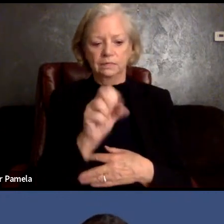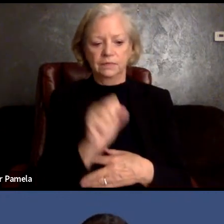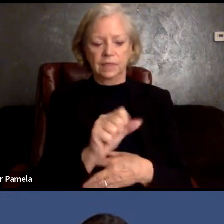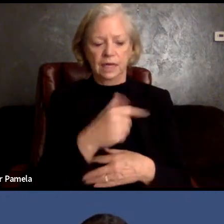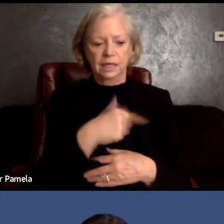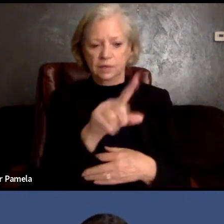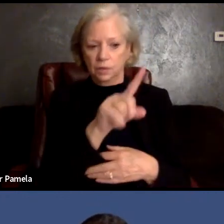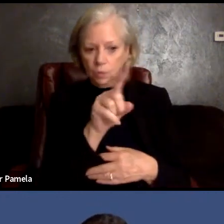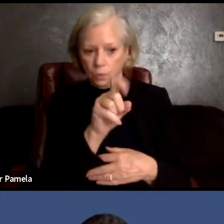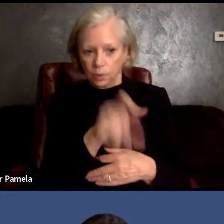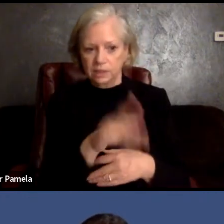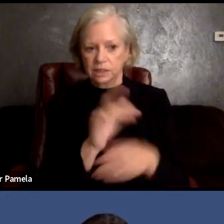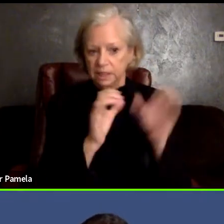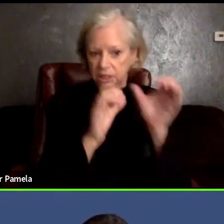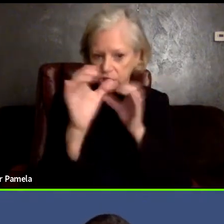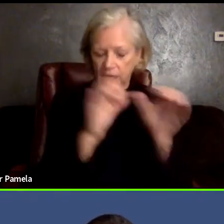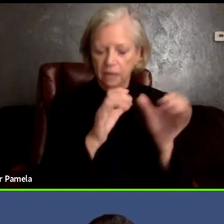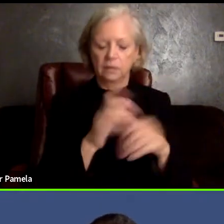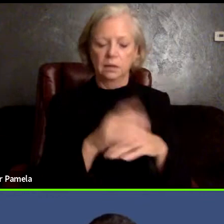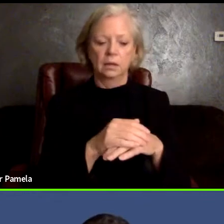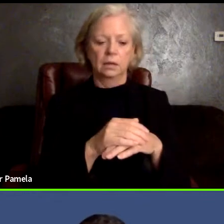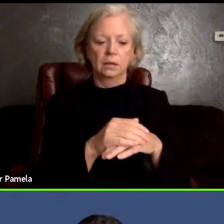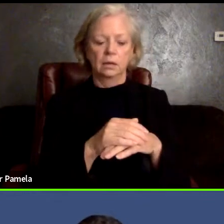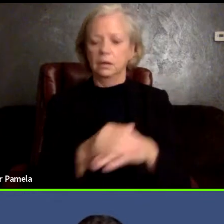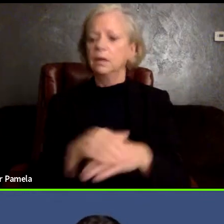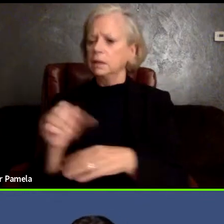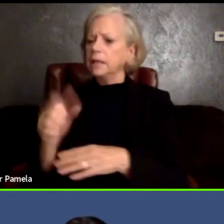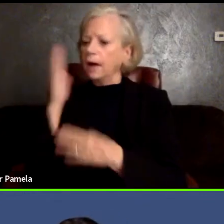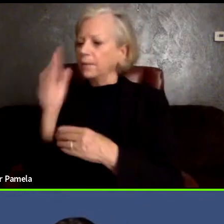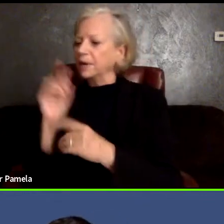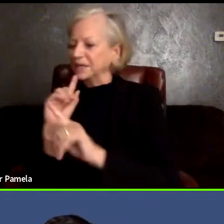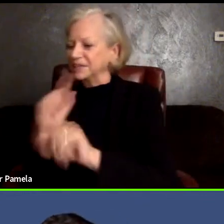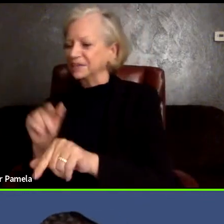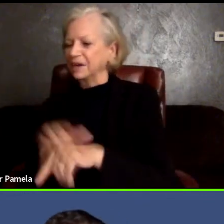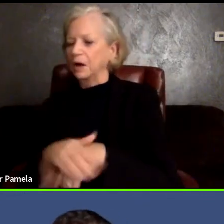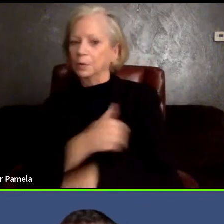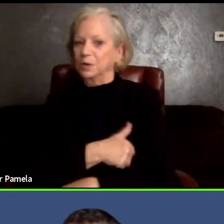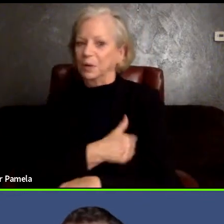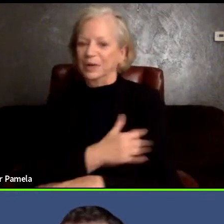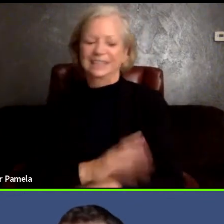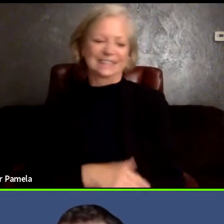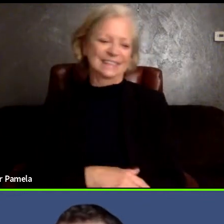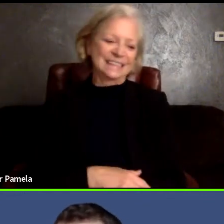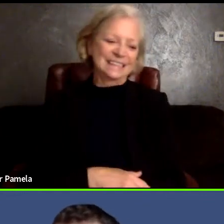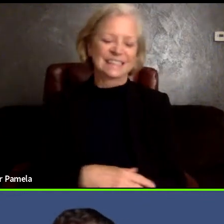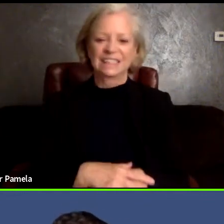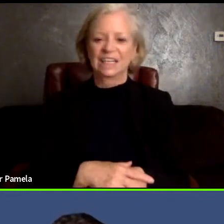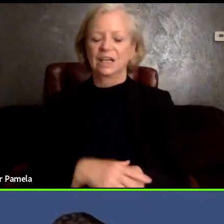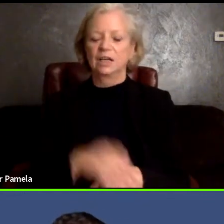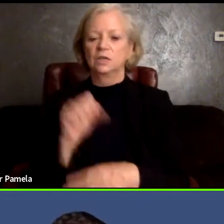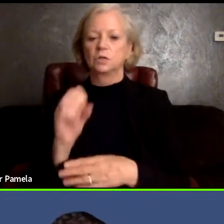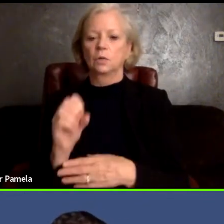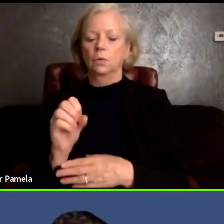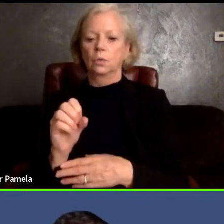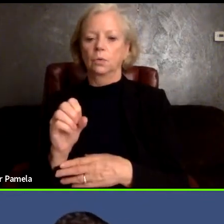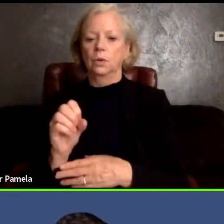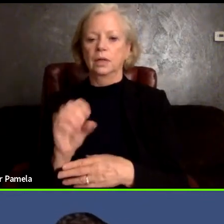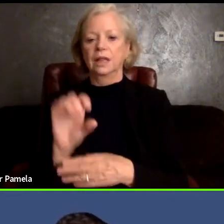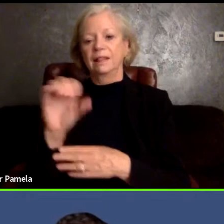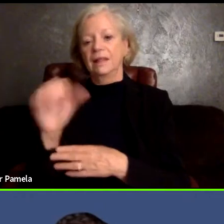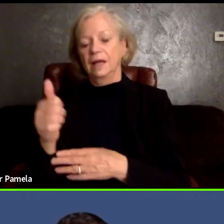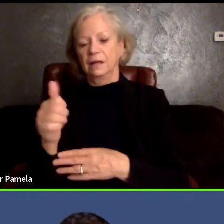that yeah, I'm going to answer that. Okay, sorry. So the other